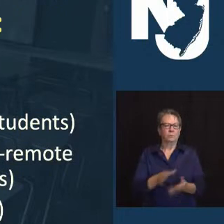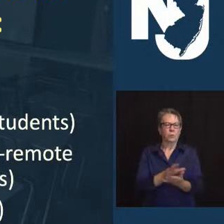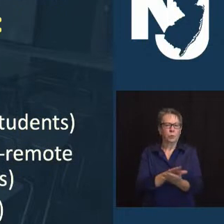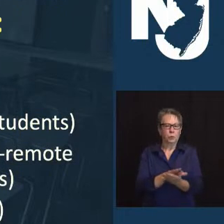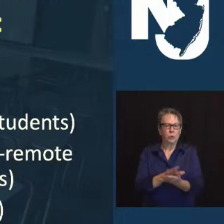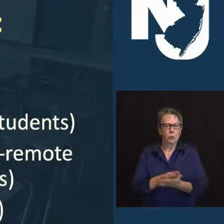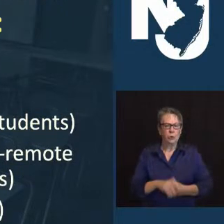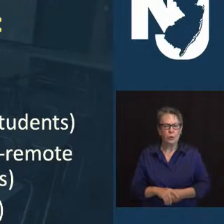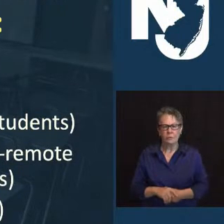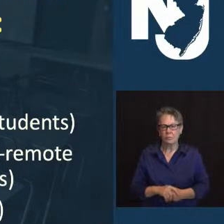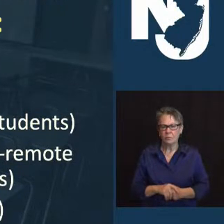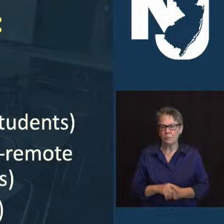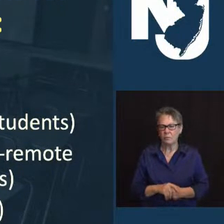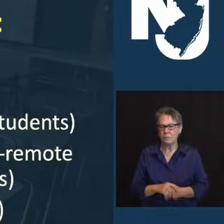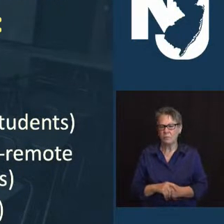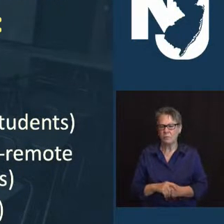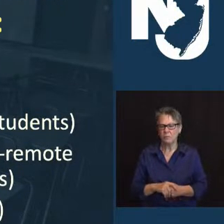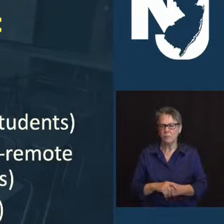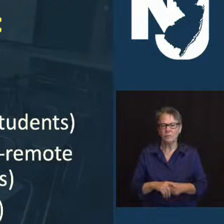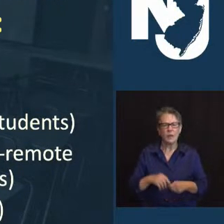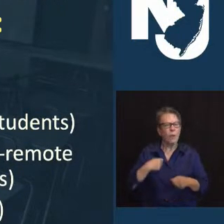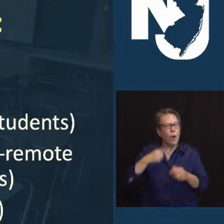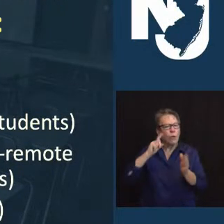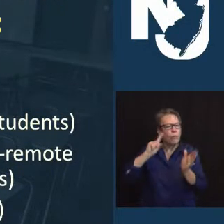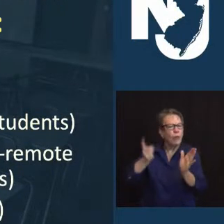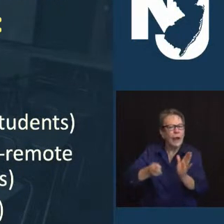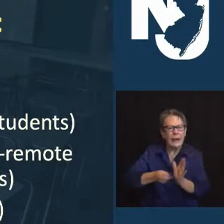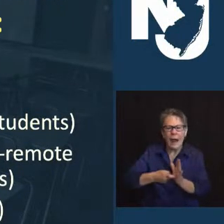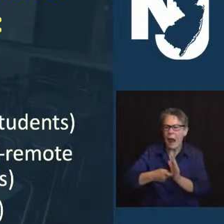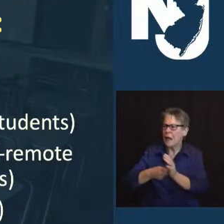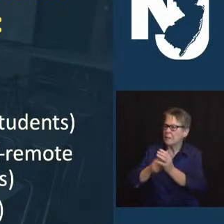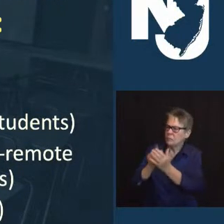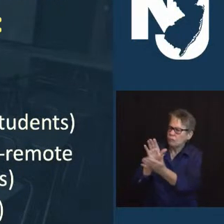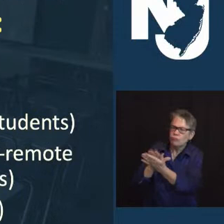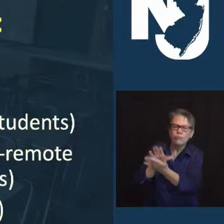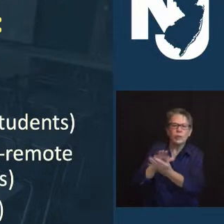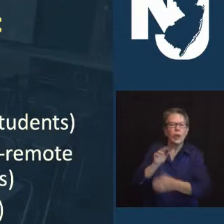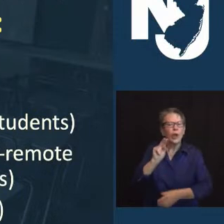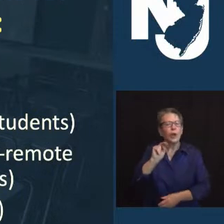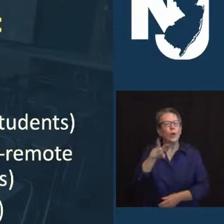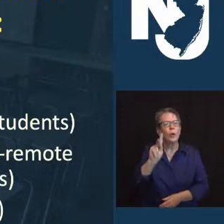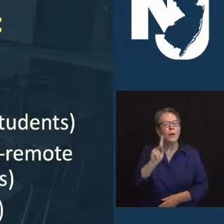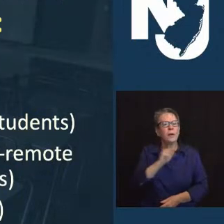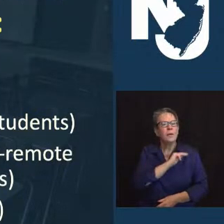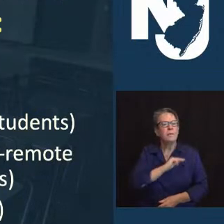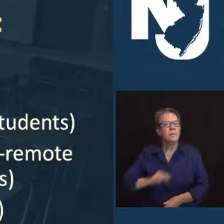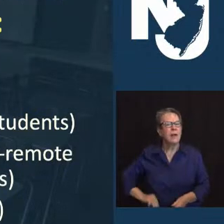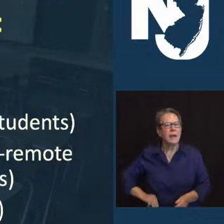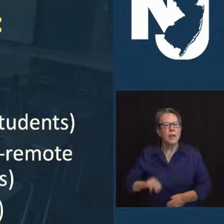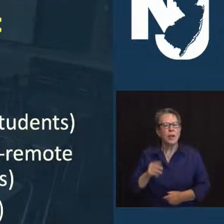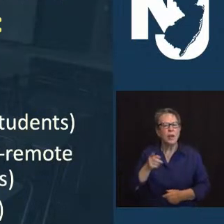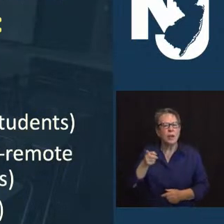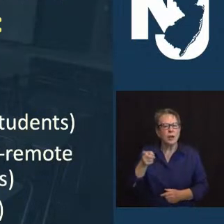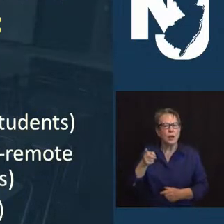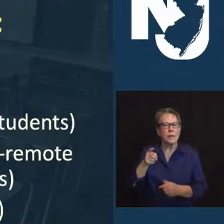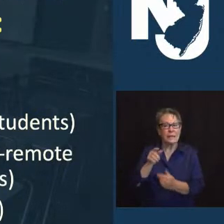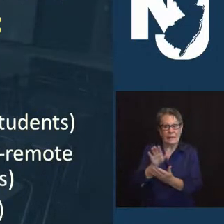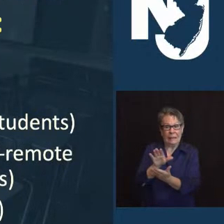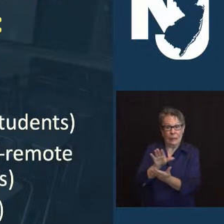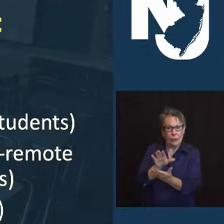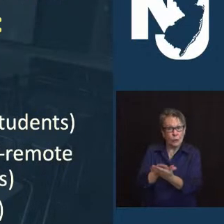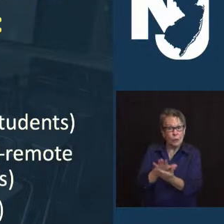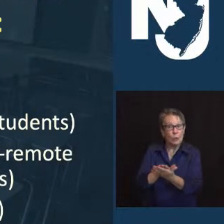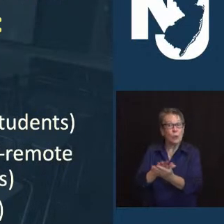Raz Baraka, Newark Superintendent of Schools Roger Leon, and Newark Teachers Union President John